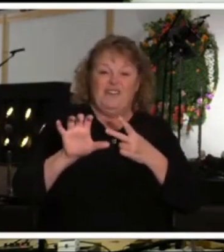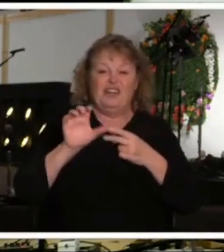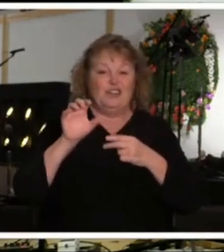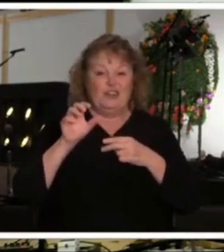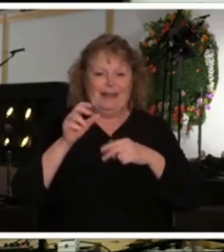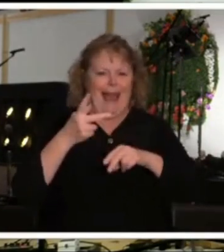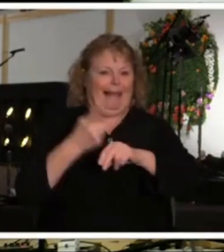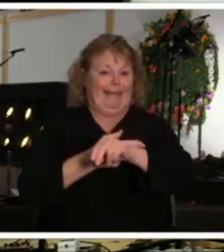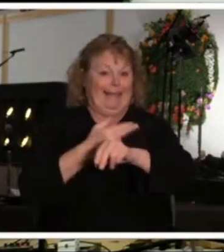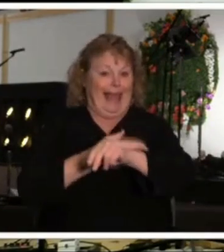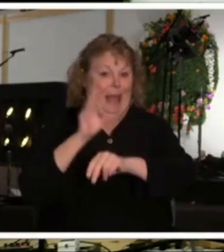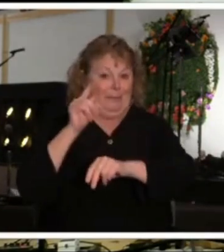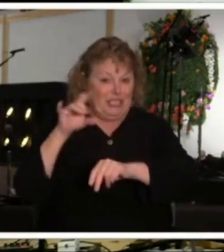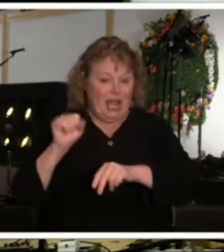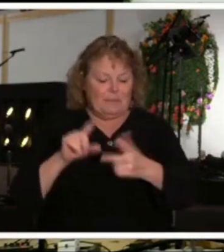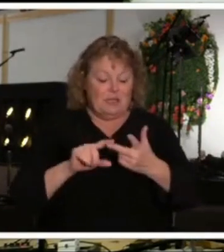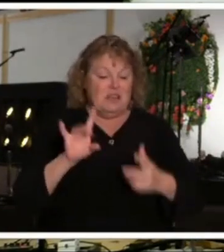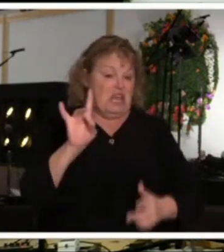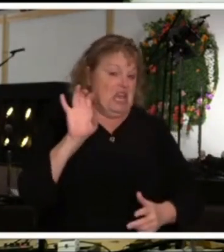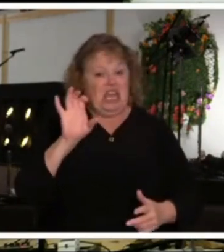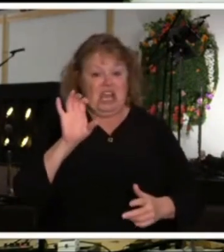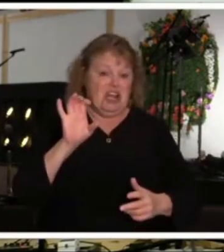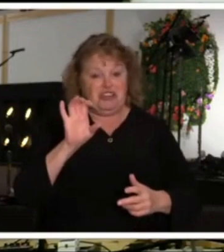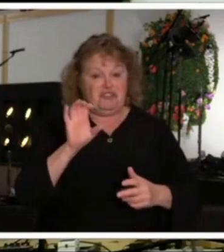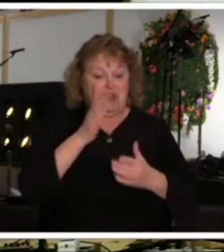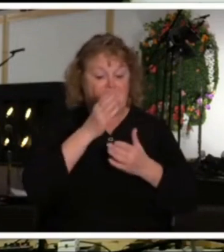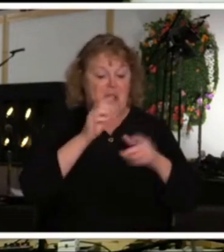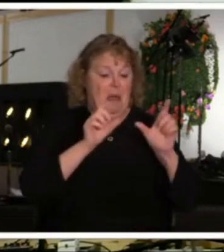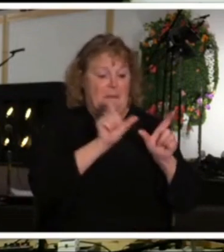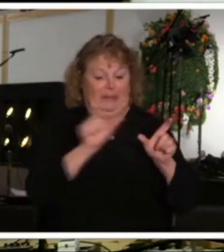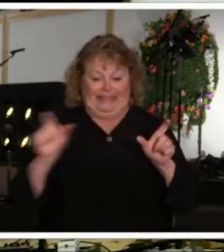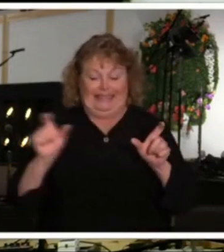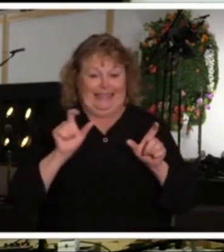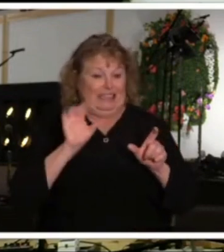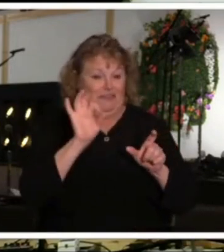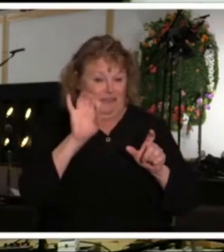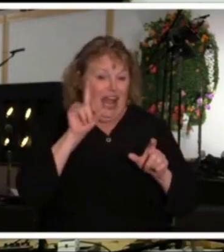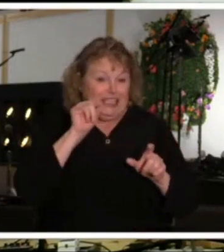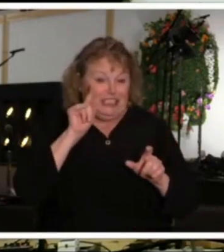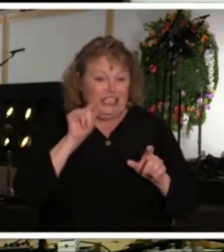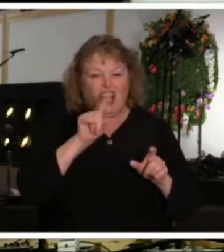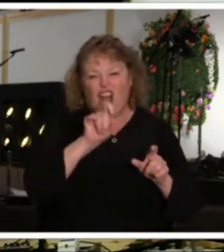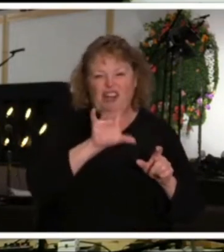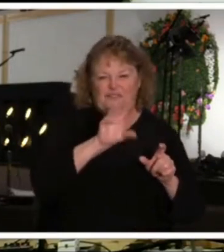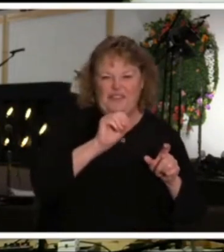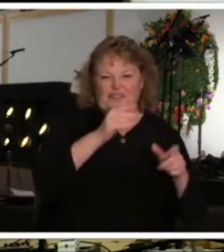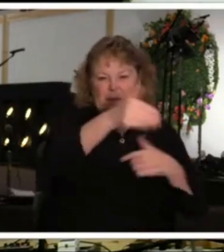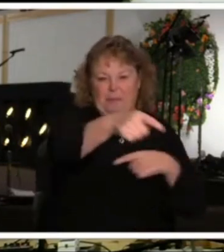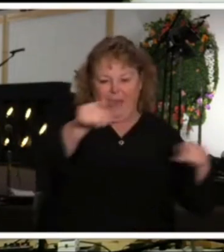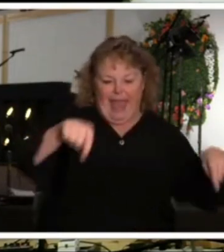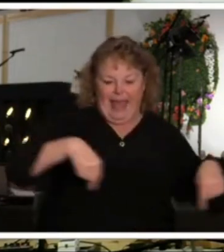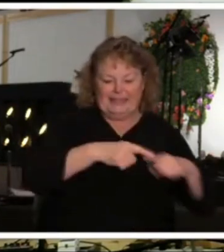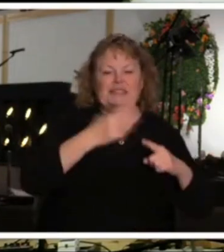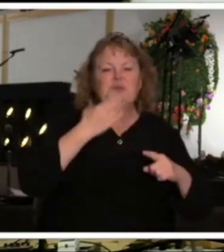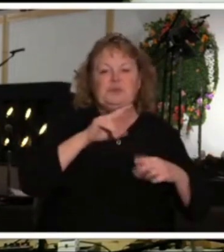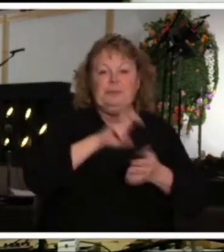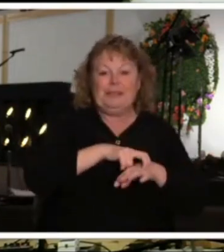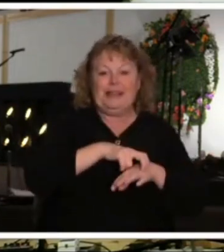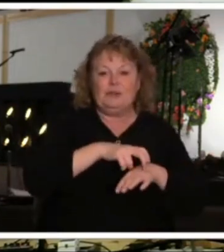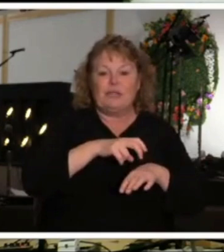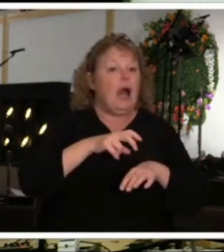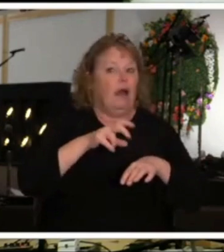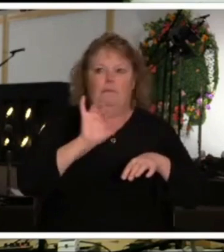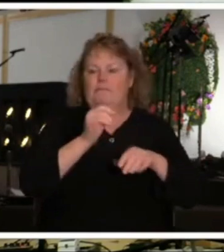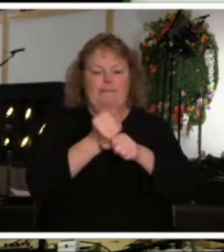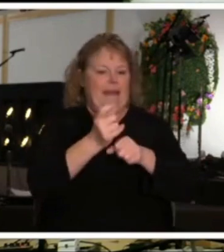chops, 800 pieces of fried chicken, you know, 150 pans of sweet potatoes, things like that. And that's every summer. And she